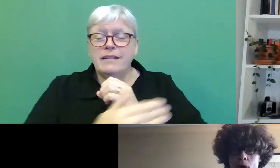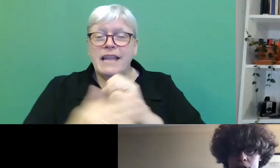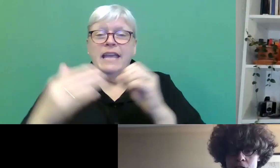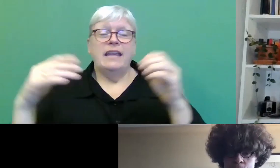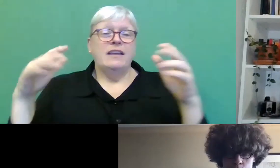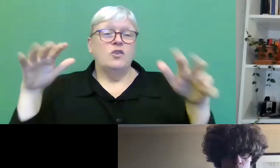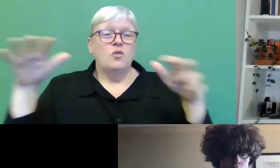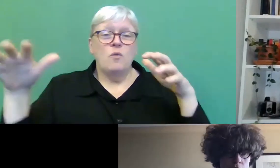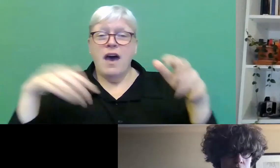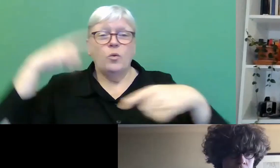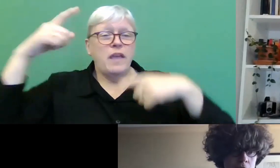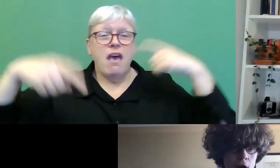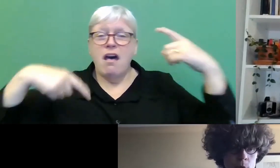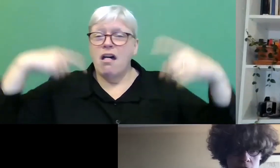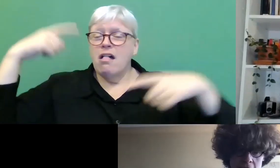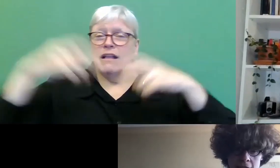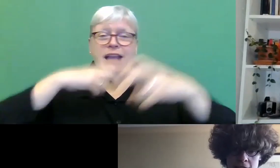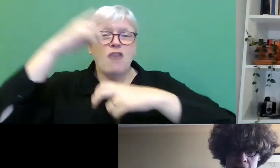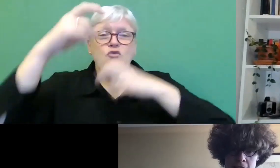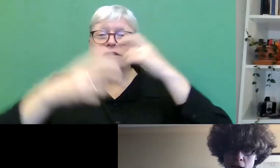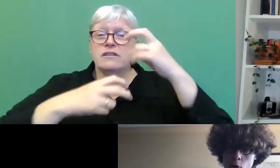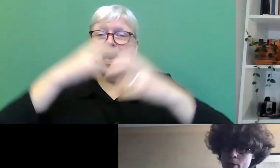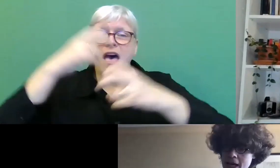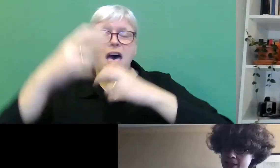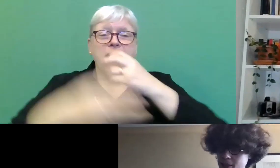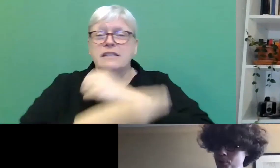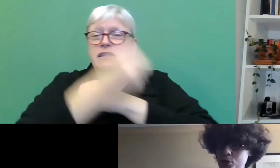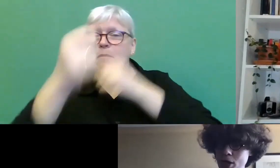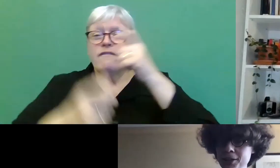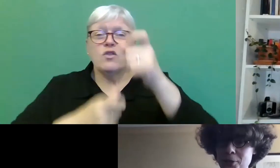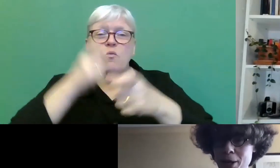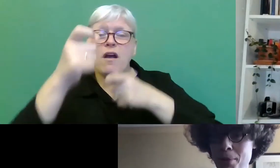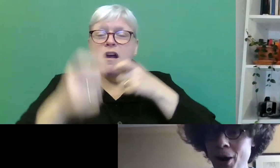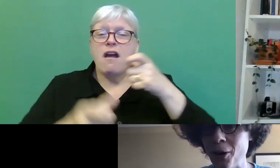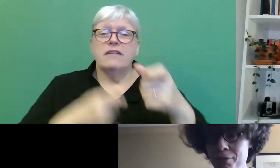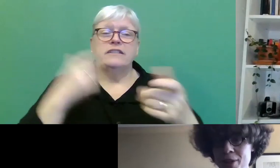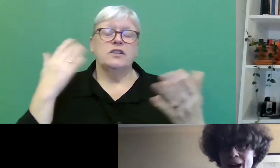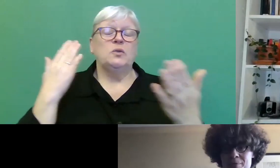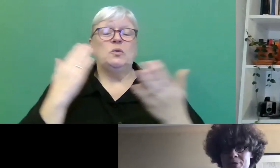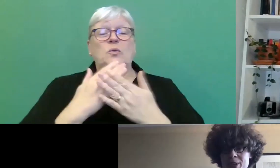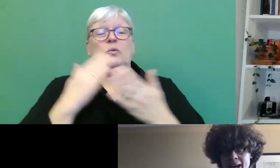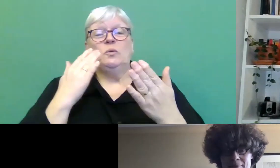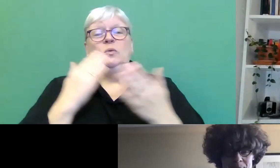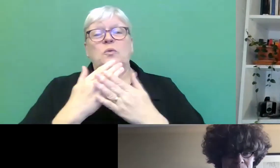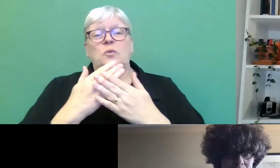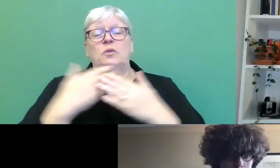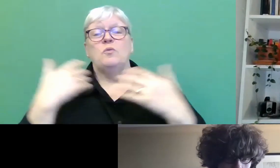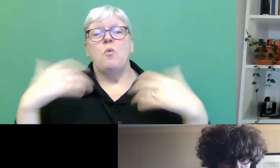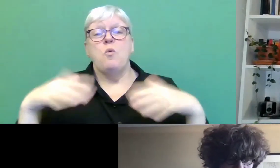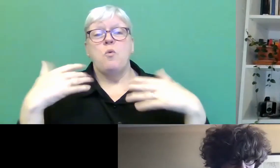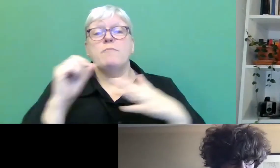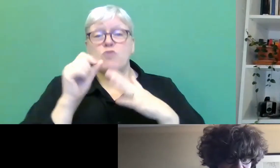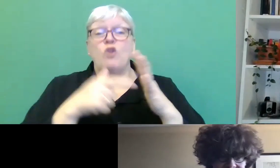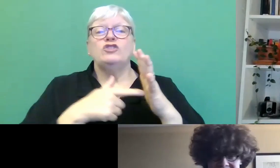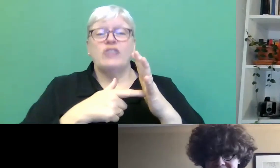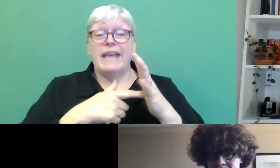of the words. So it was just a really illuminating project to be a part of, and